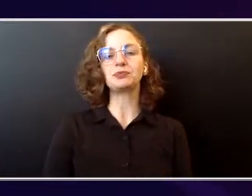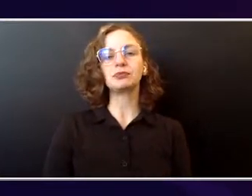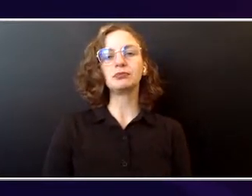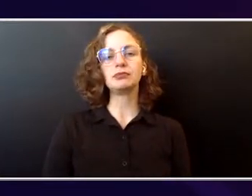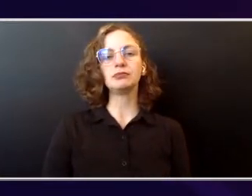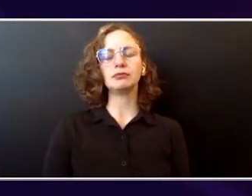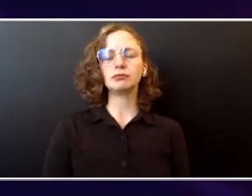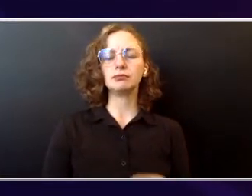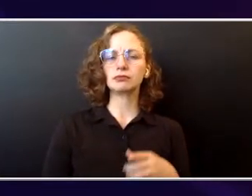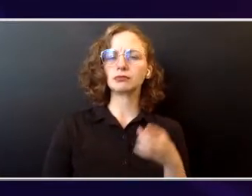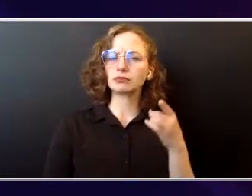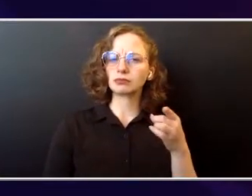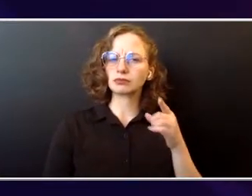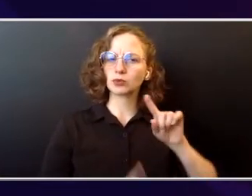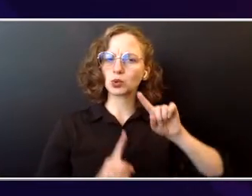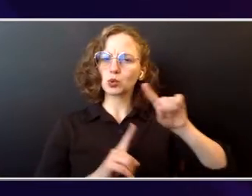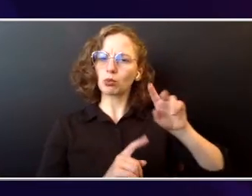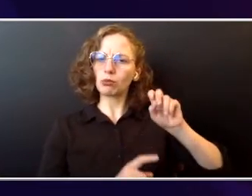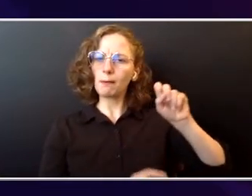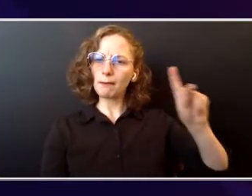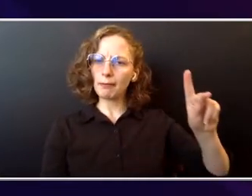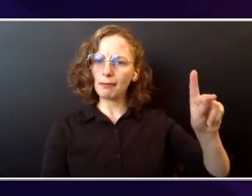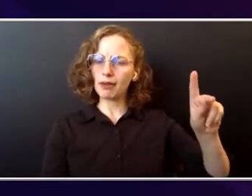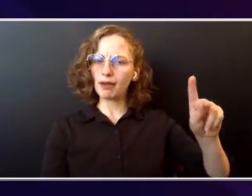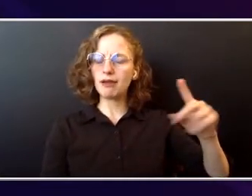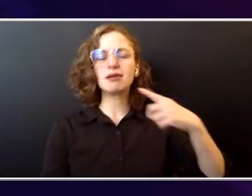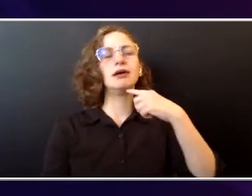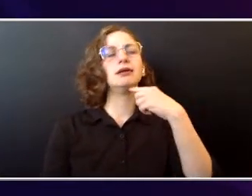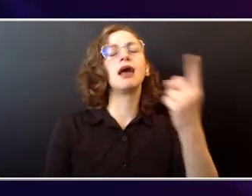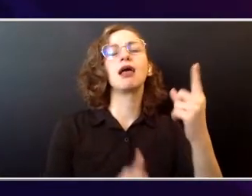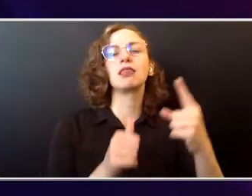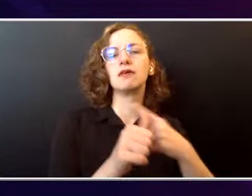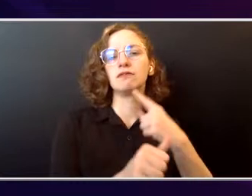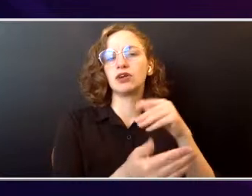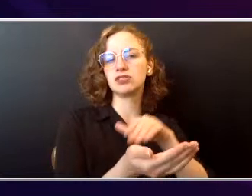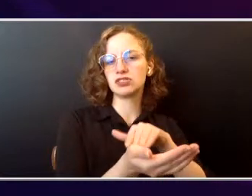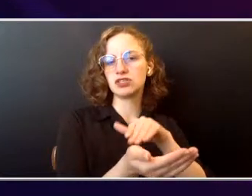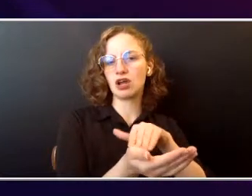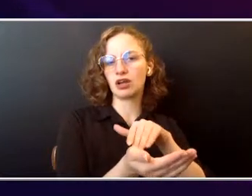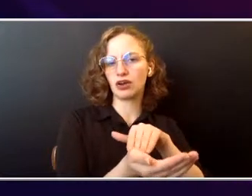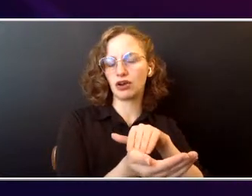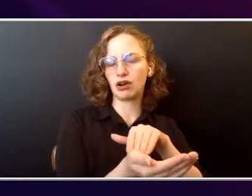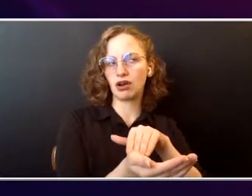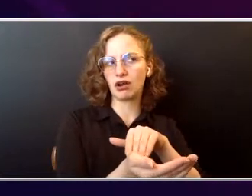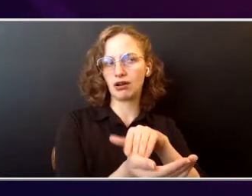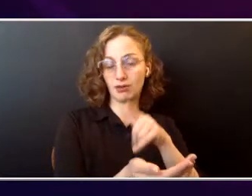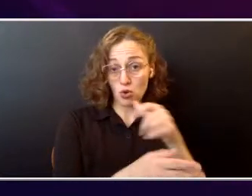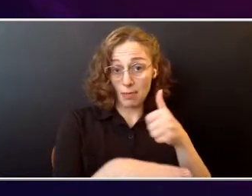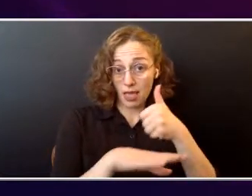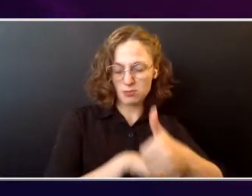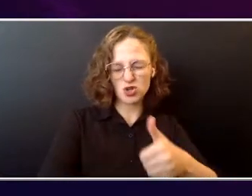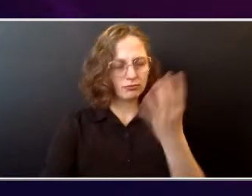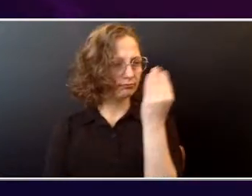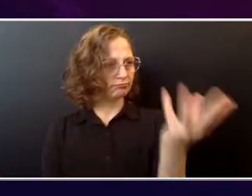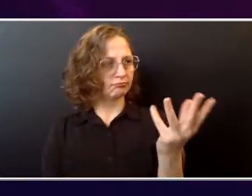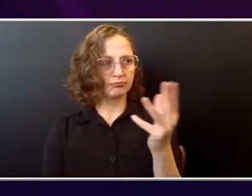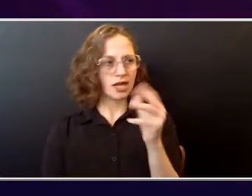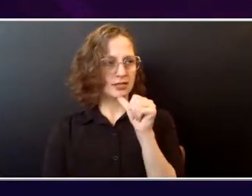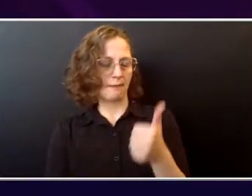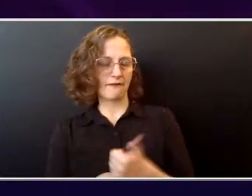go back, Jade, and tell the first doctor who blamed you that it wasn't your fault? Did you ever confront that